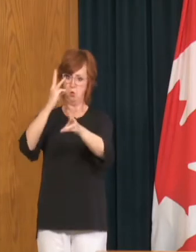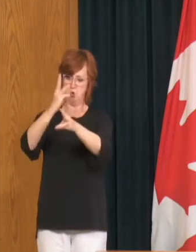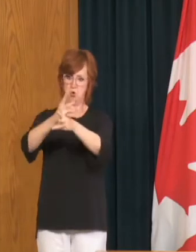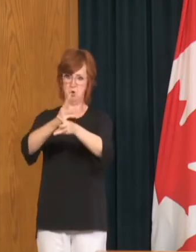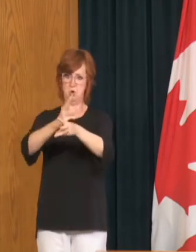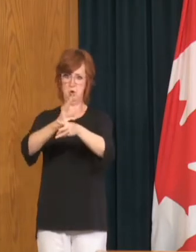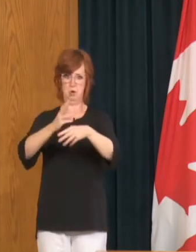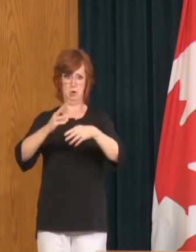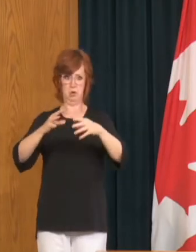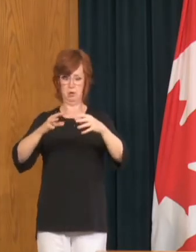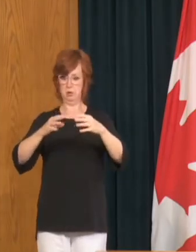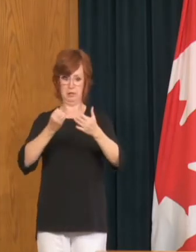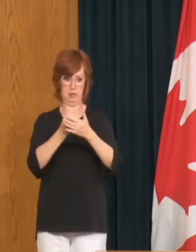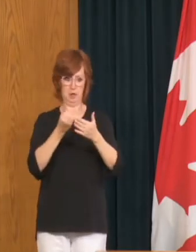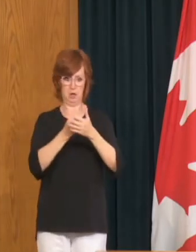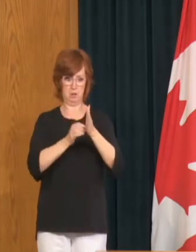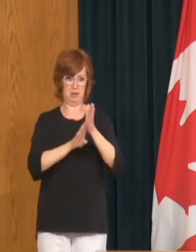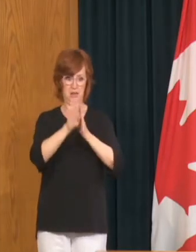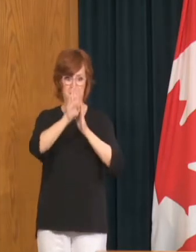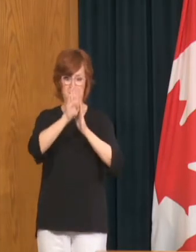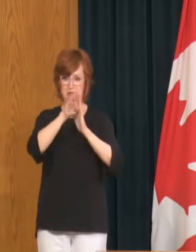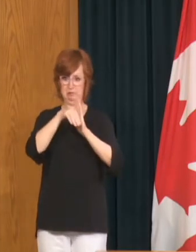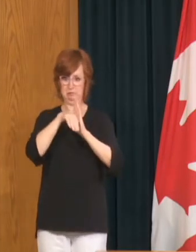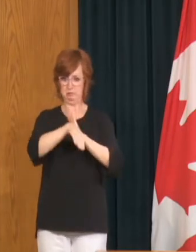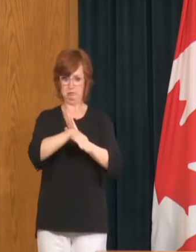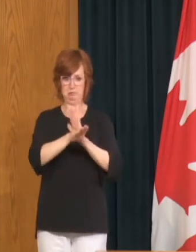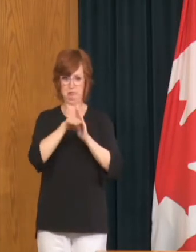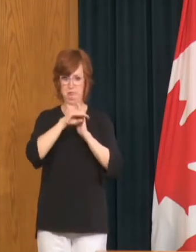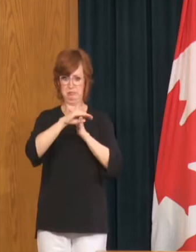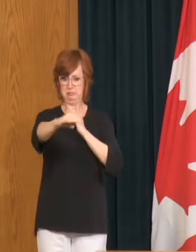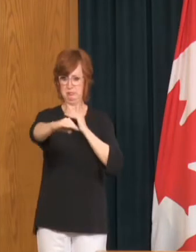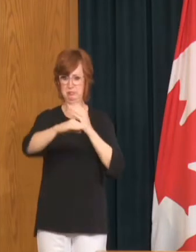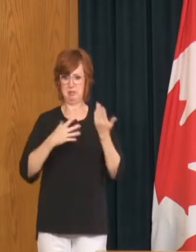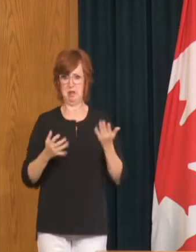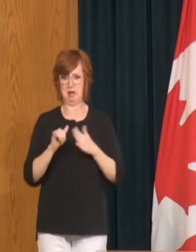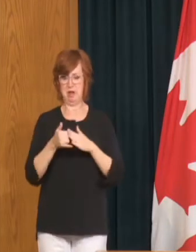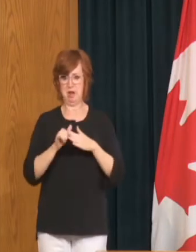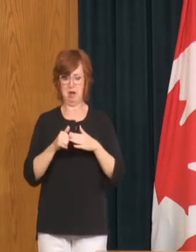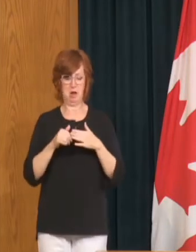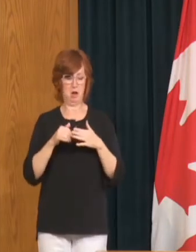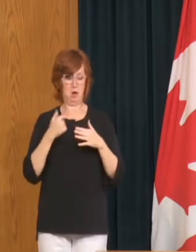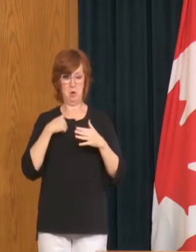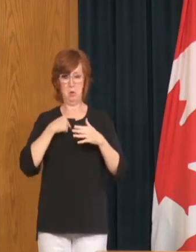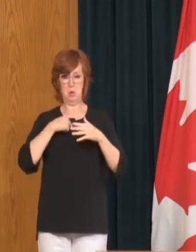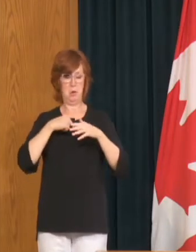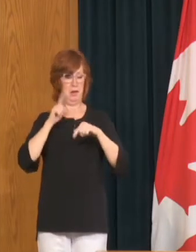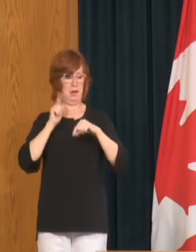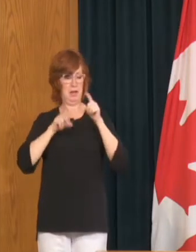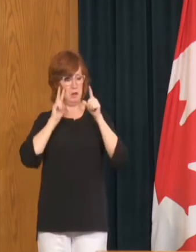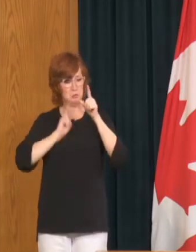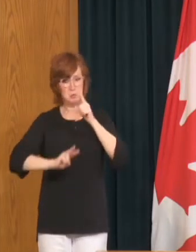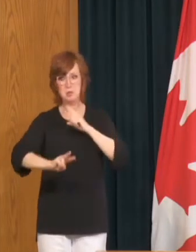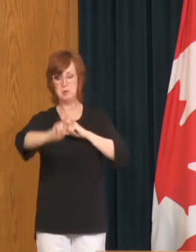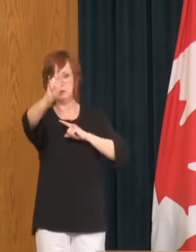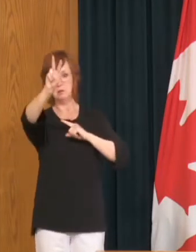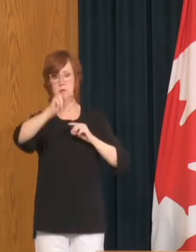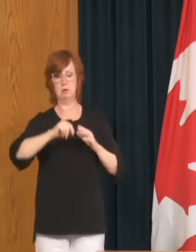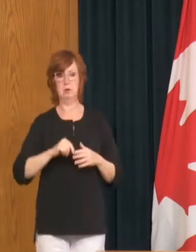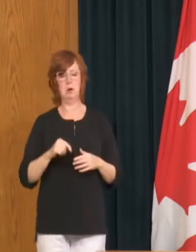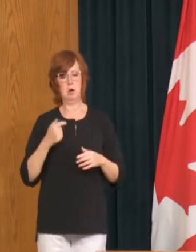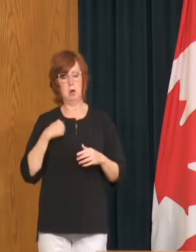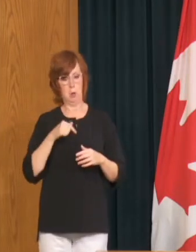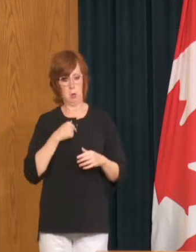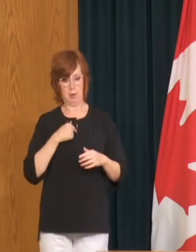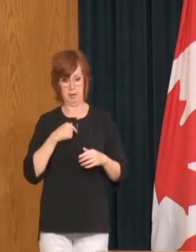how it is going to come back, how robust it is going to come back, and to what level it is going to come back to. We feel our fortunes in